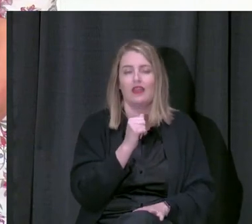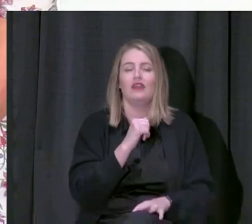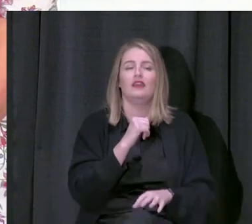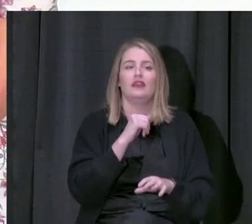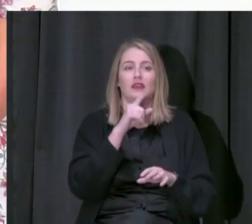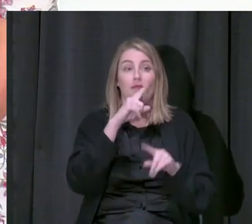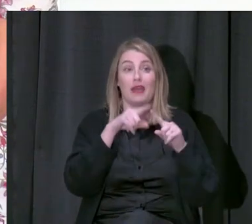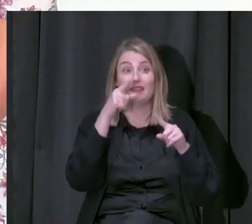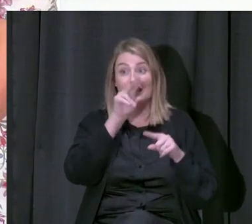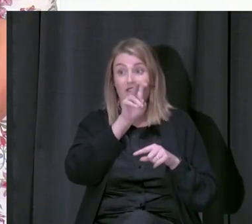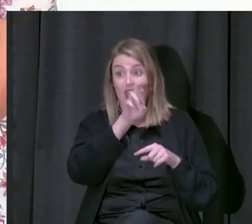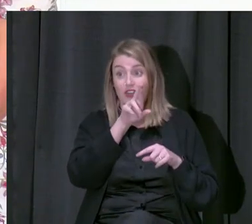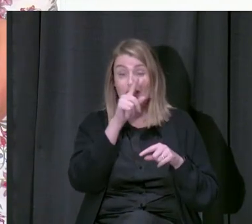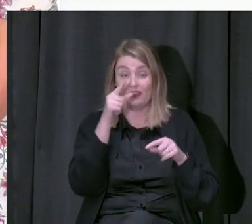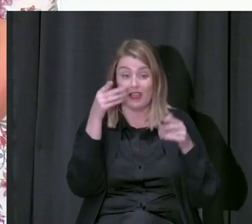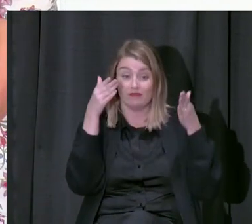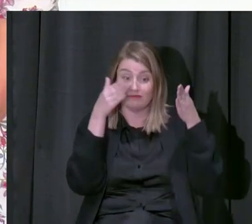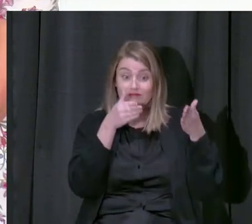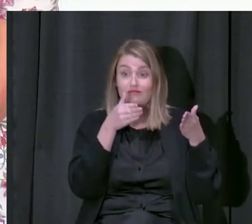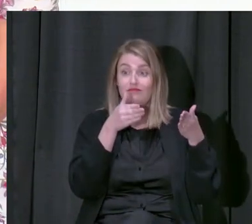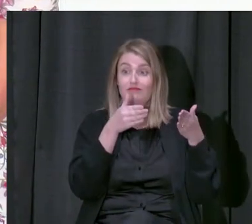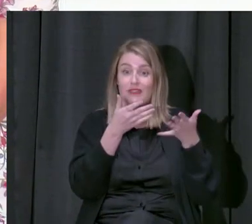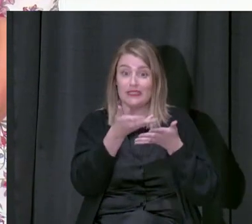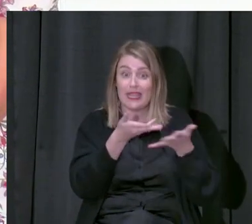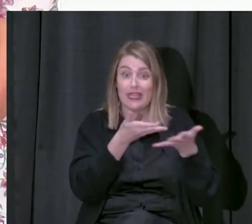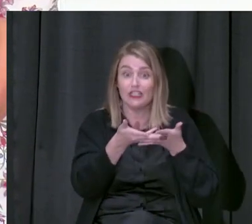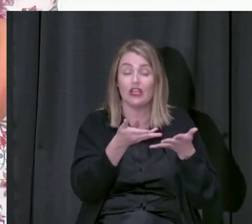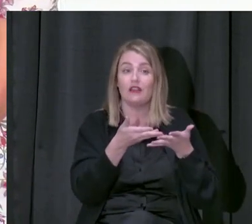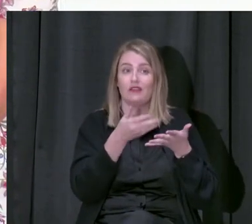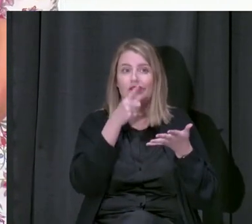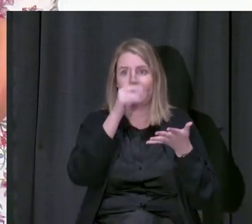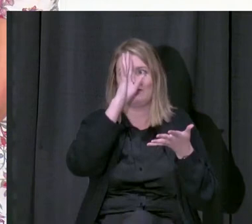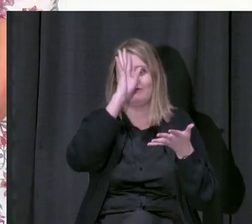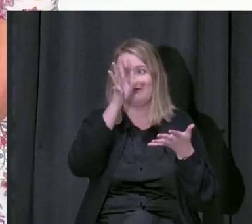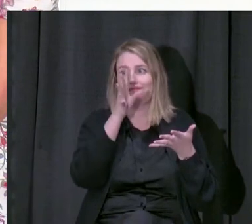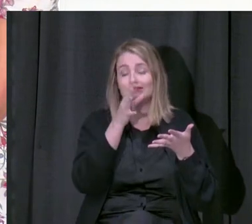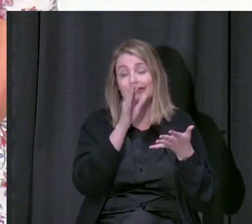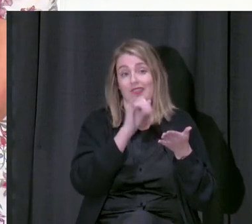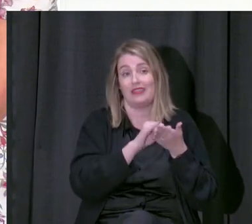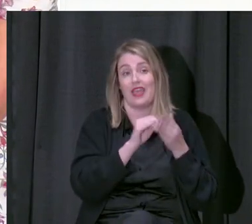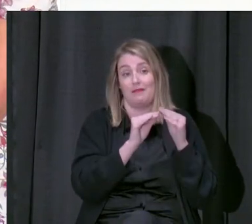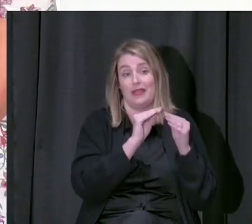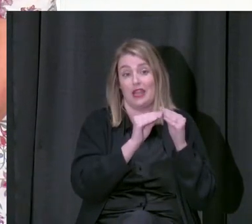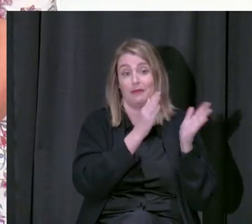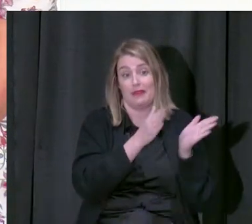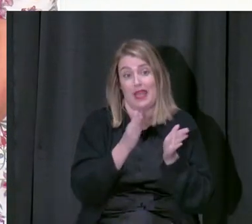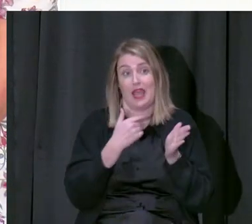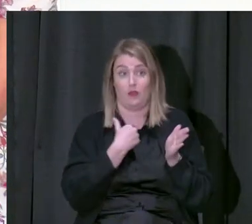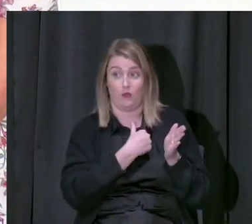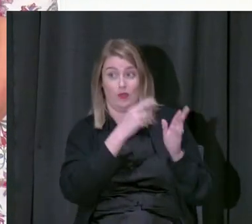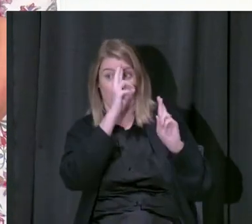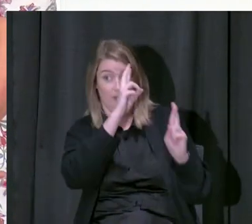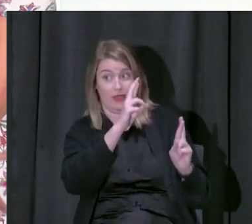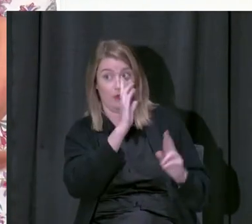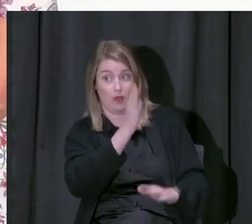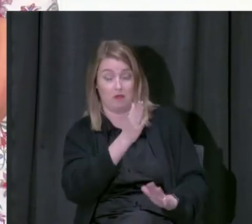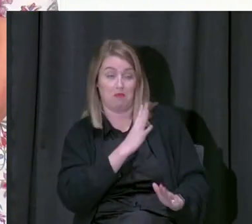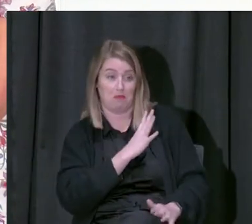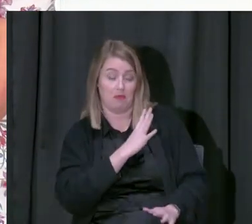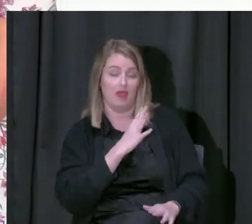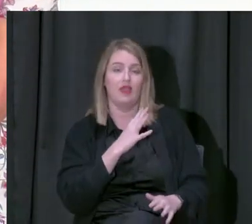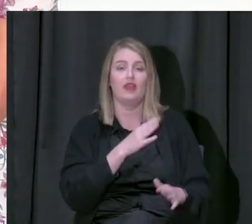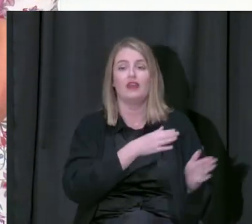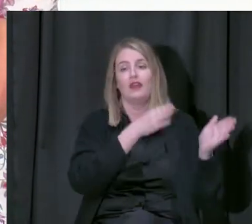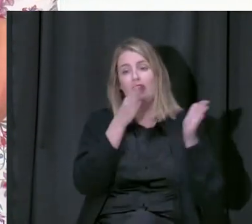dedicated and, you know, engaging, they will come up with a remediation plan. We will respect it. Then if you think